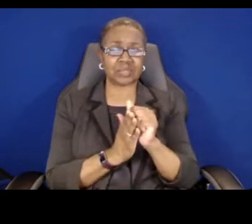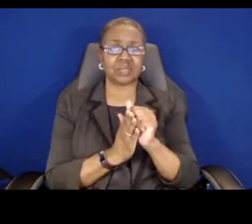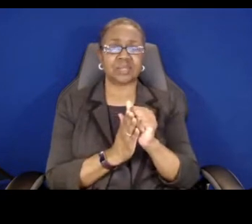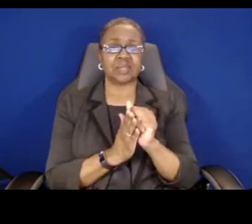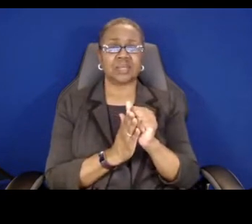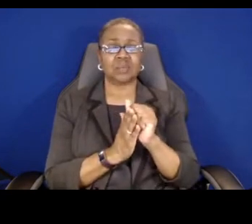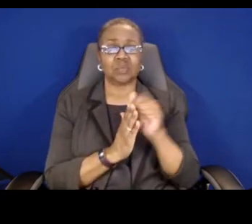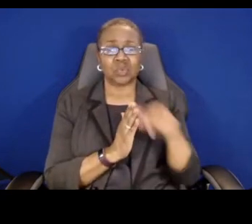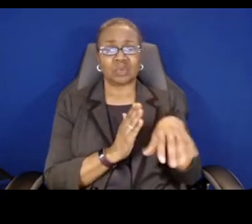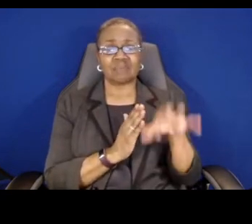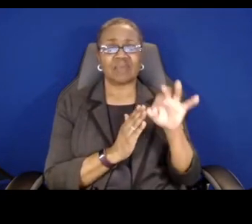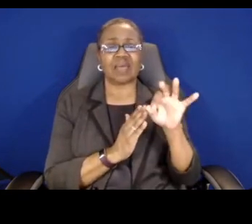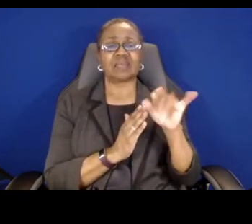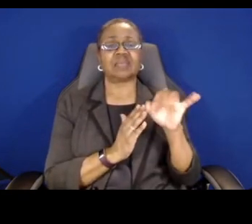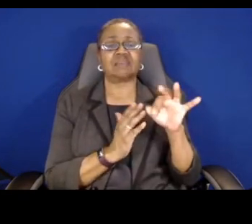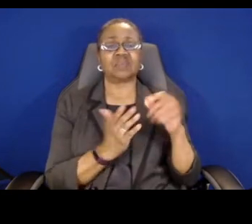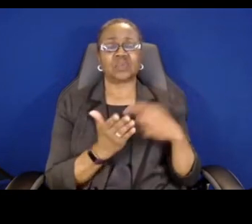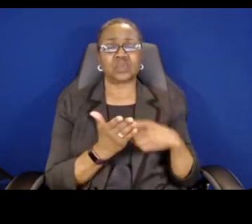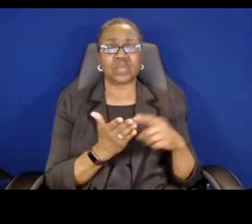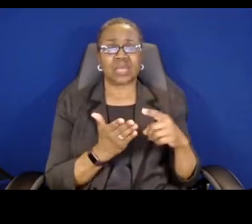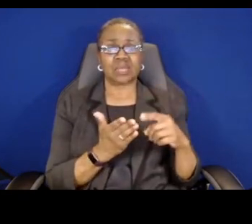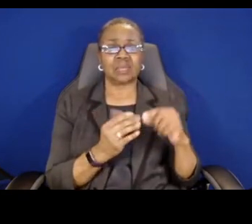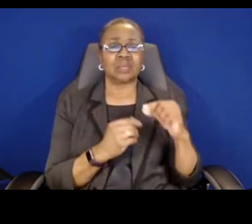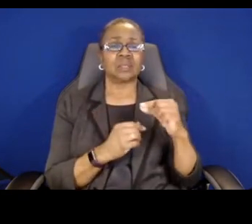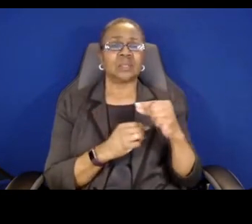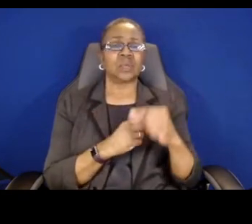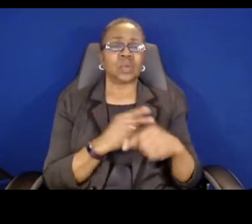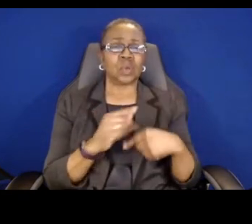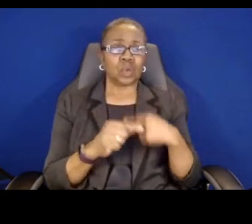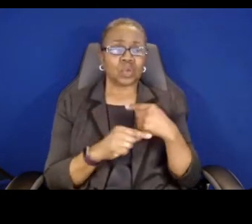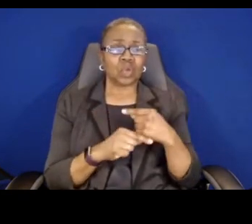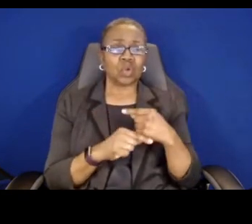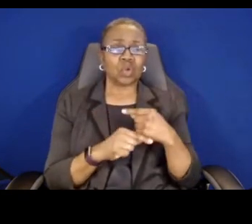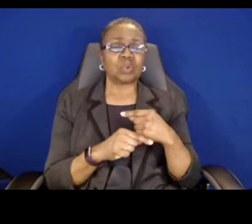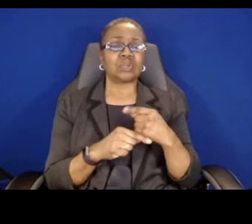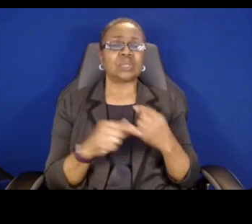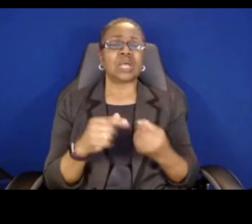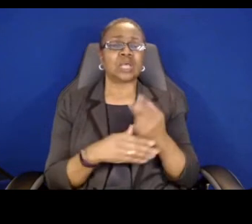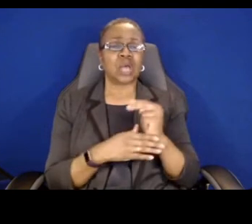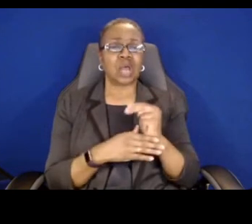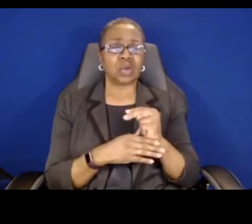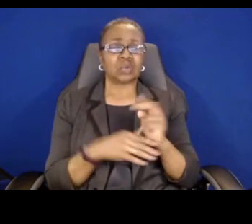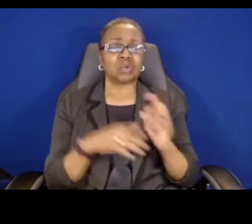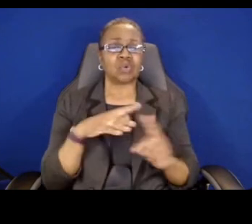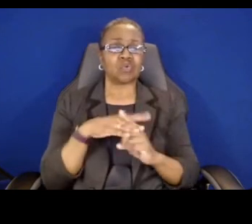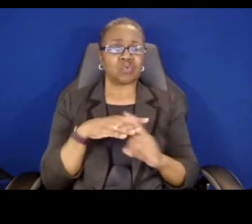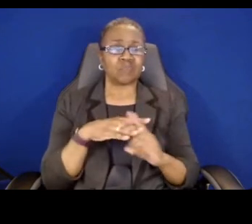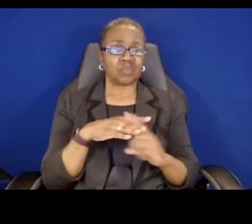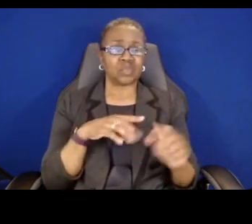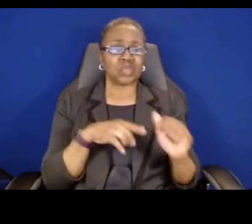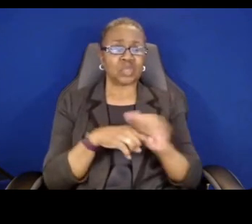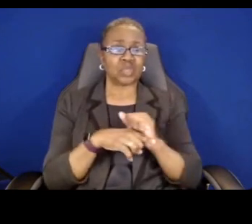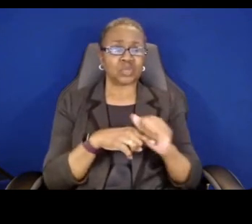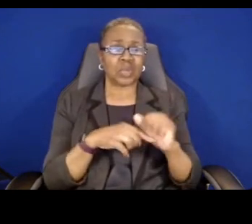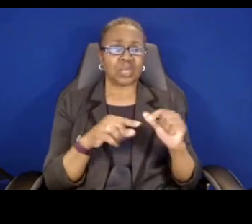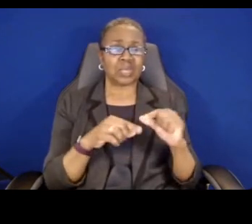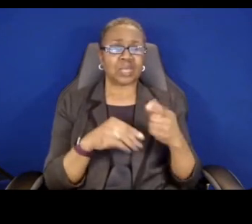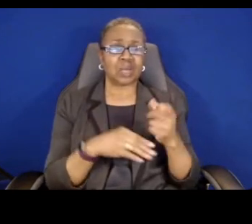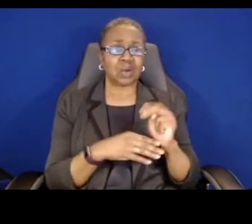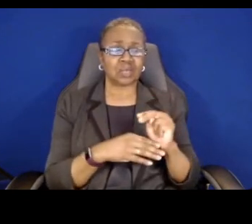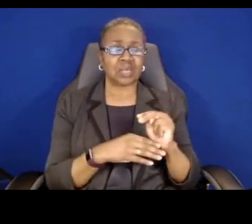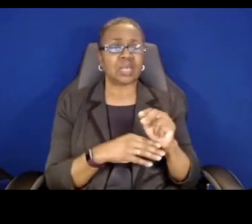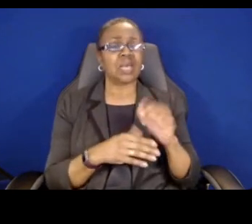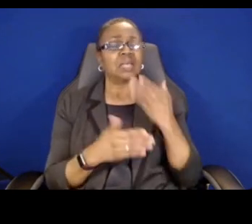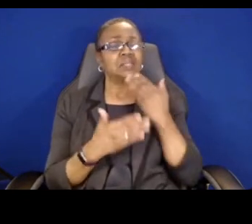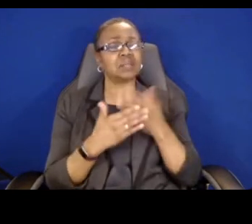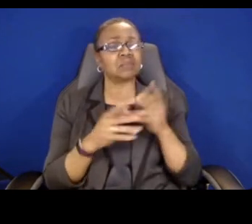could find if you look up Global Garden Refugee Training Farm, and there's a website. She would be a good person to get